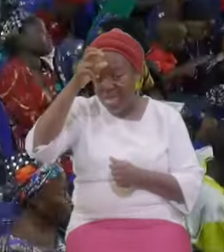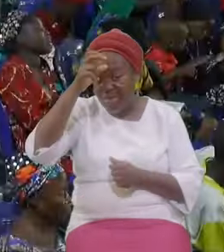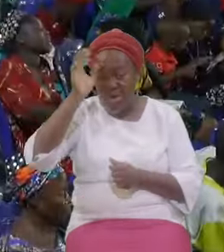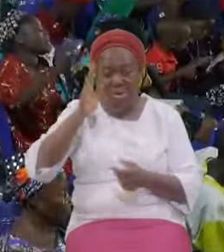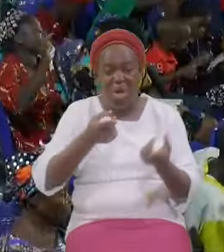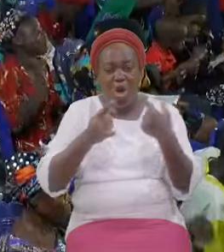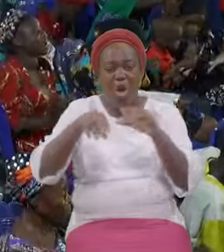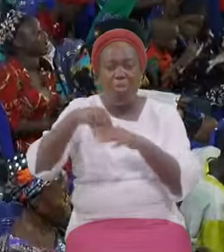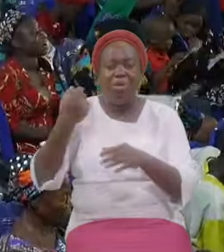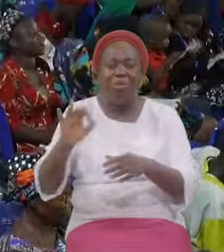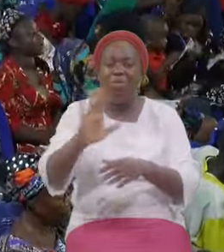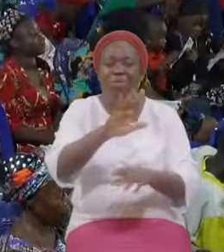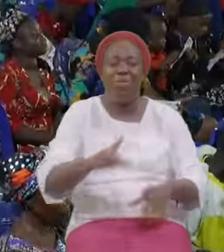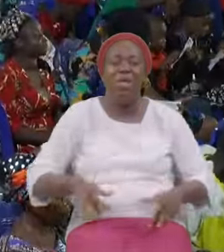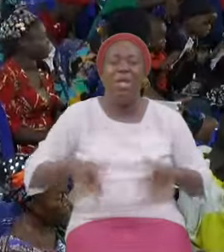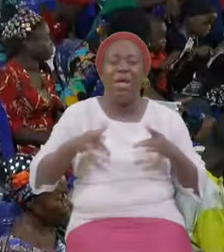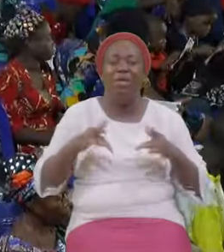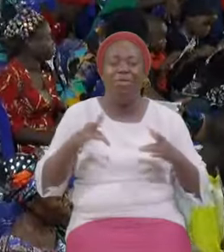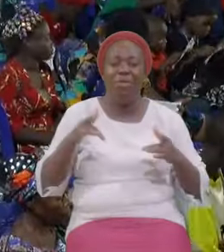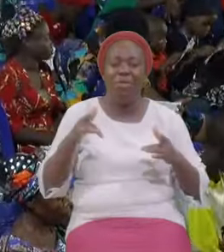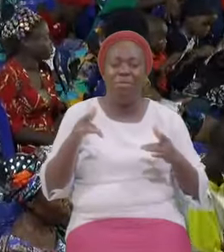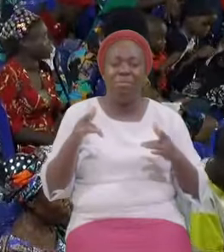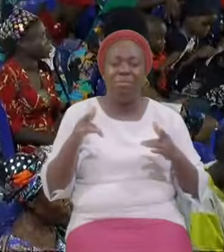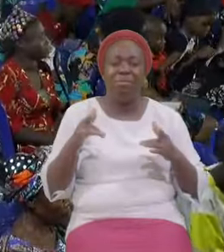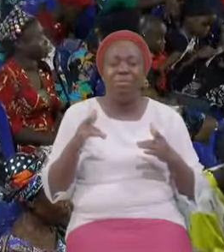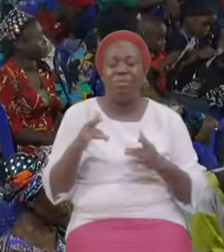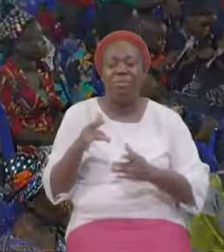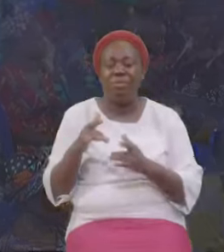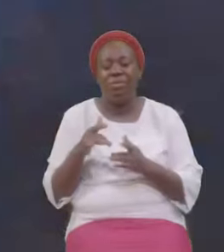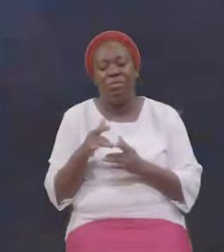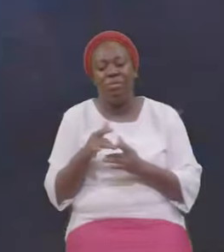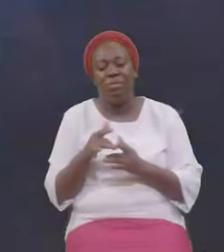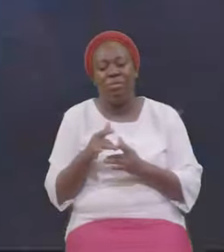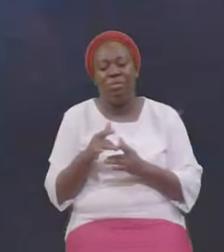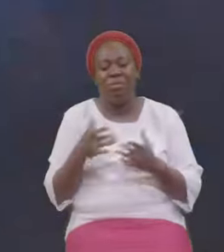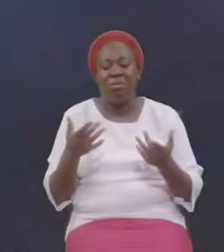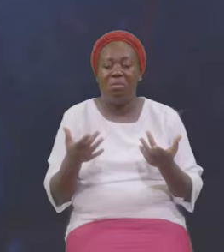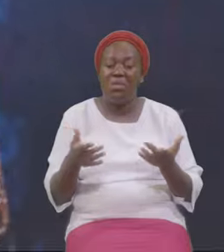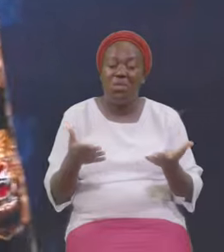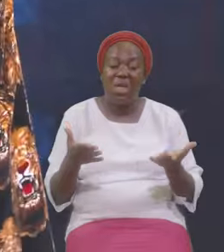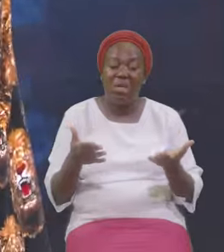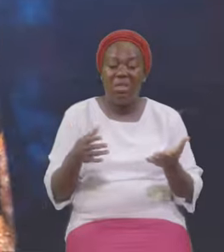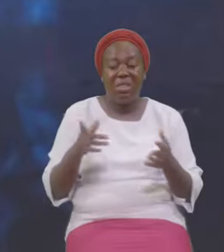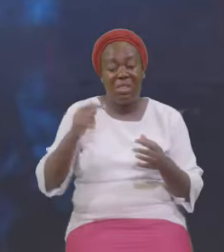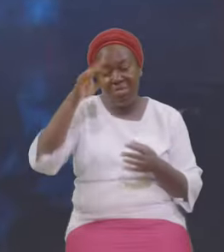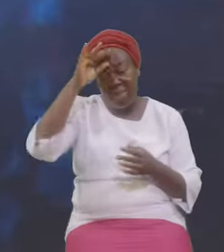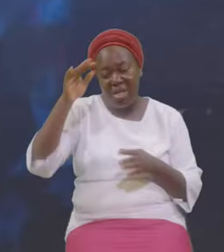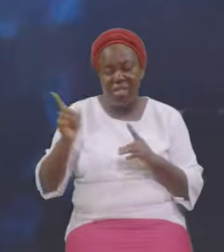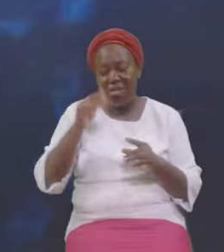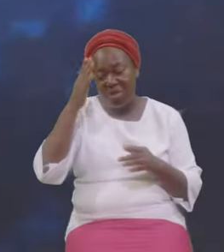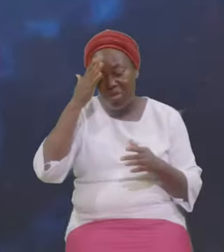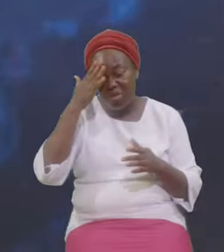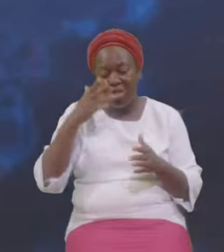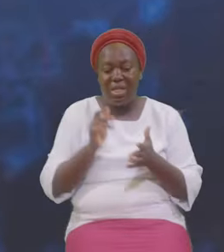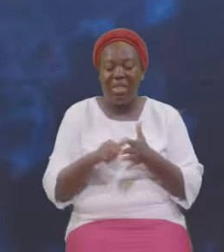life. You say, I don't have a devil. Well, maybe you don't. The man did not know he had a devil. All he knew